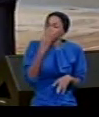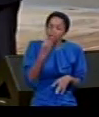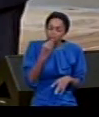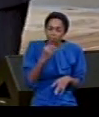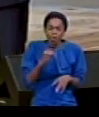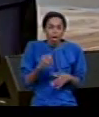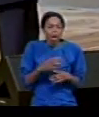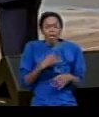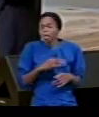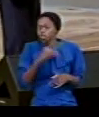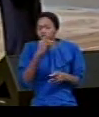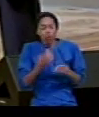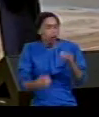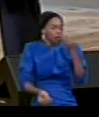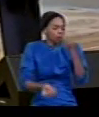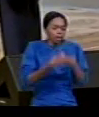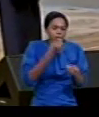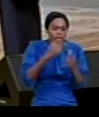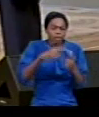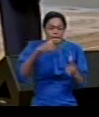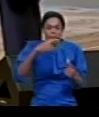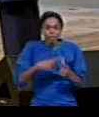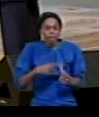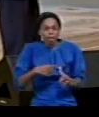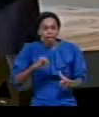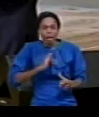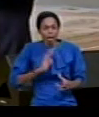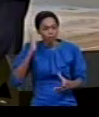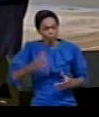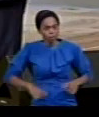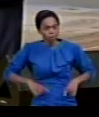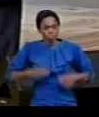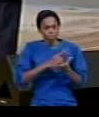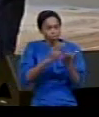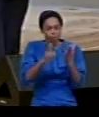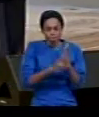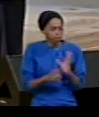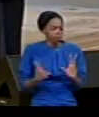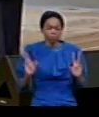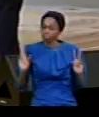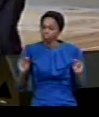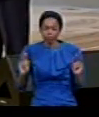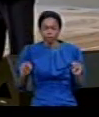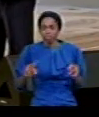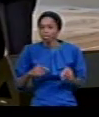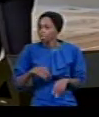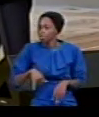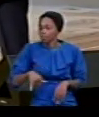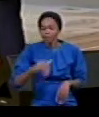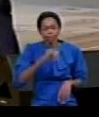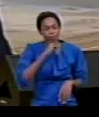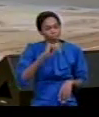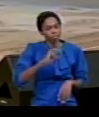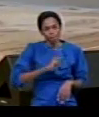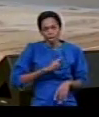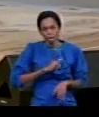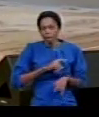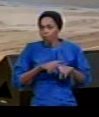myself for food, then I'd live the righteous. He said, no, yet not I, but